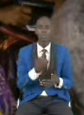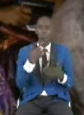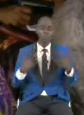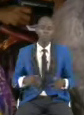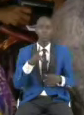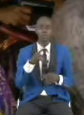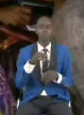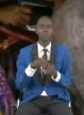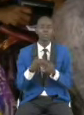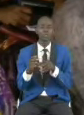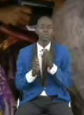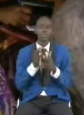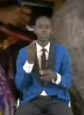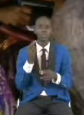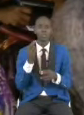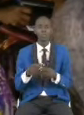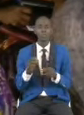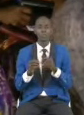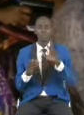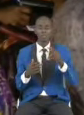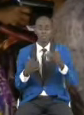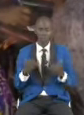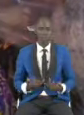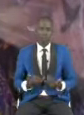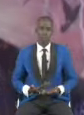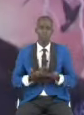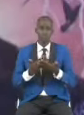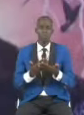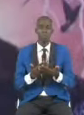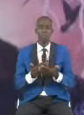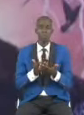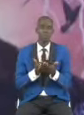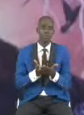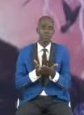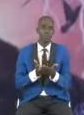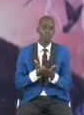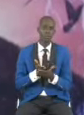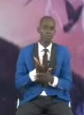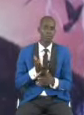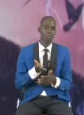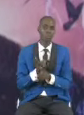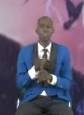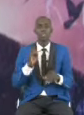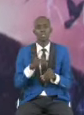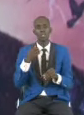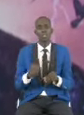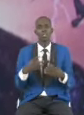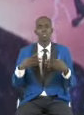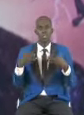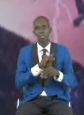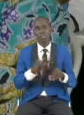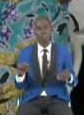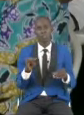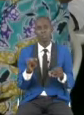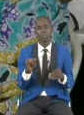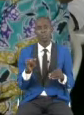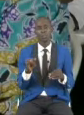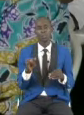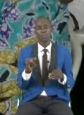the present birthright in the heavenly covenant. Healing covenant, holy